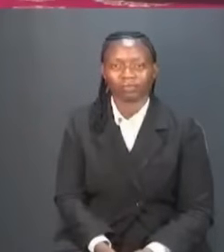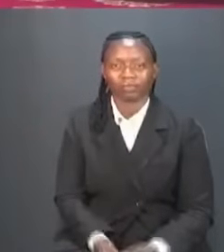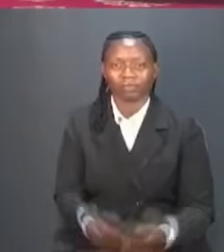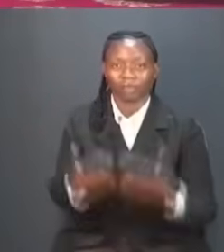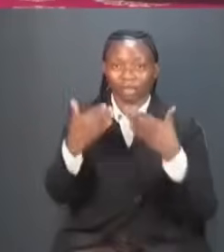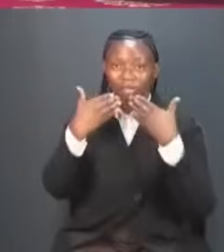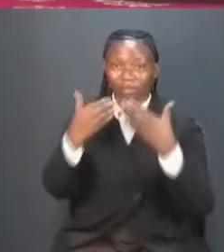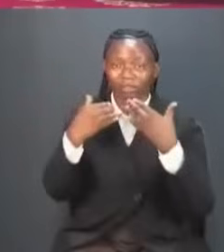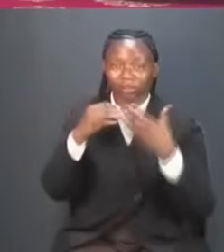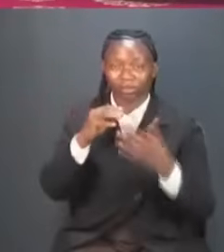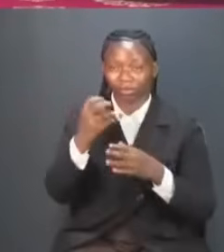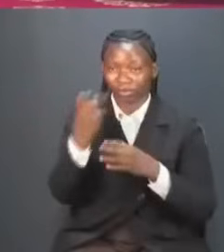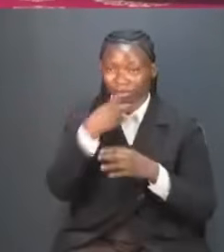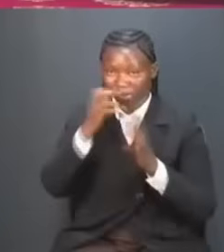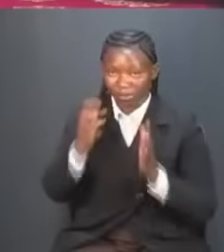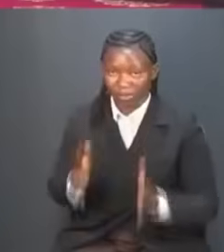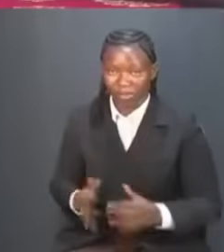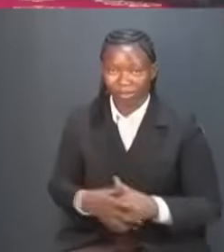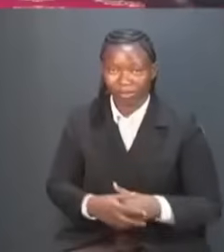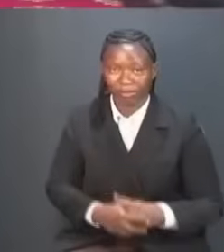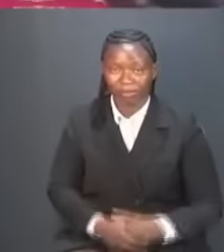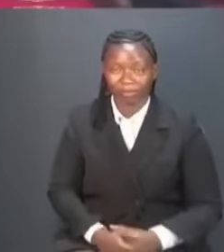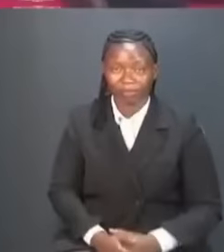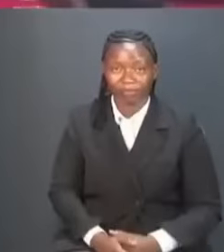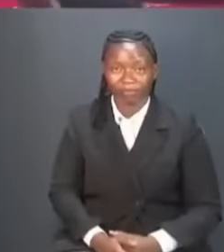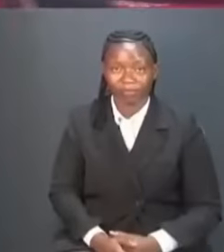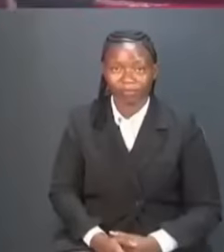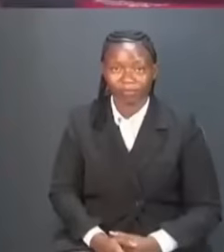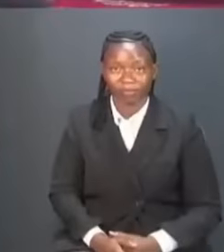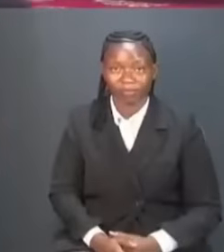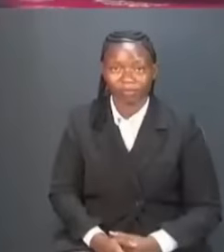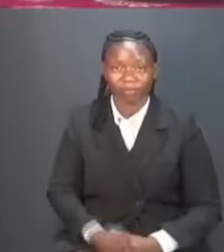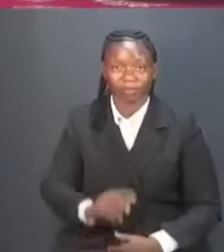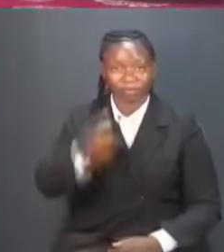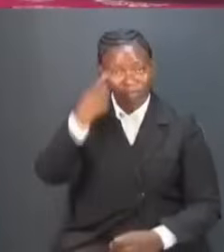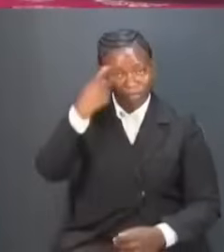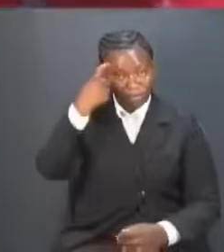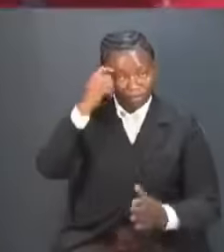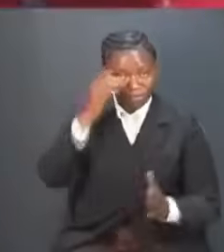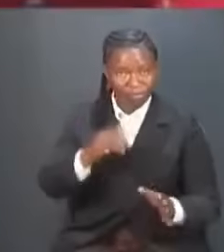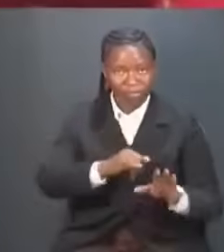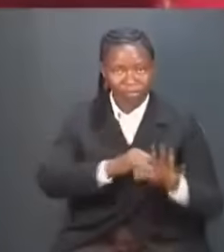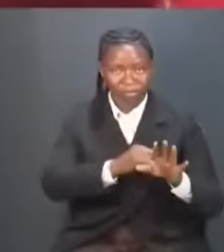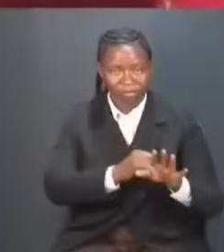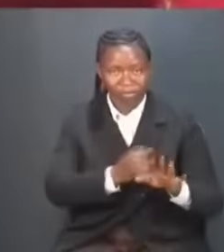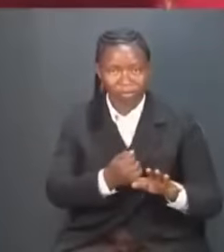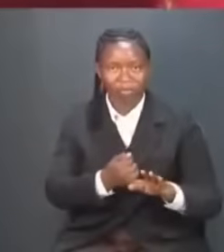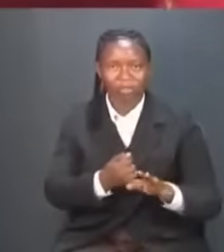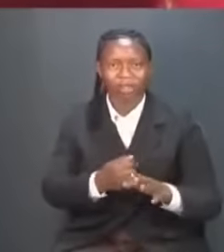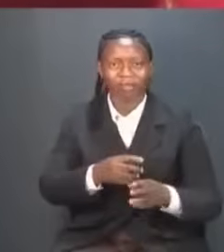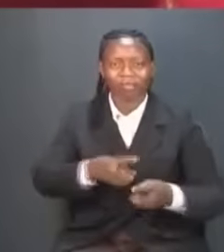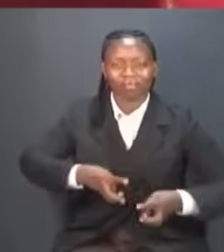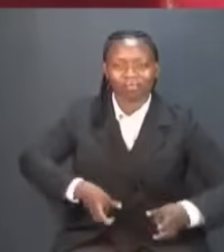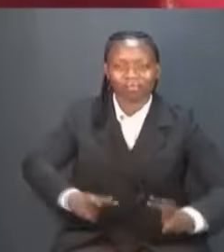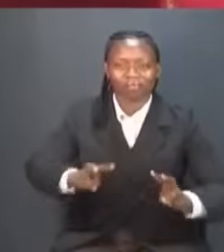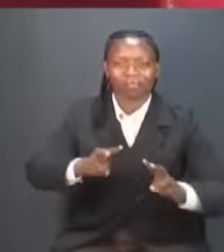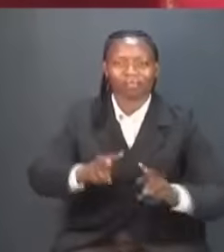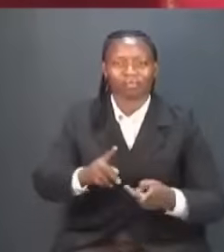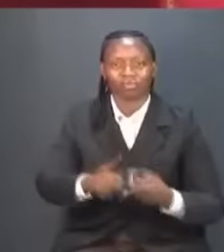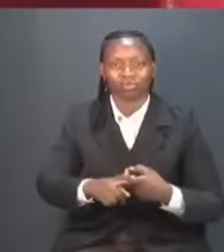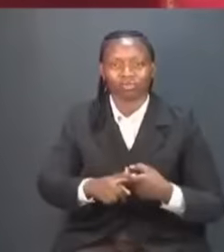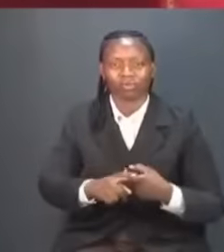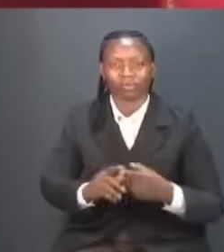Thank you very much, Mr. Speaker. Mr. Speaker, the government is implementing a range of measures to